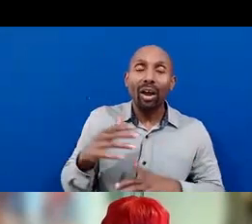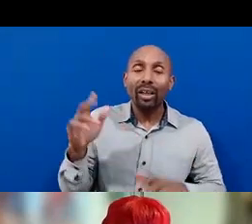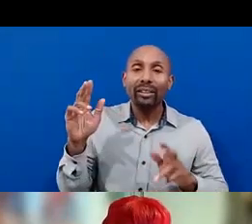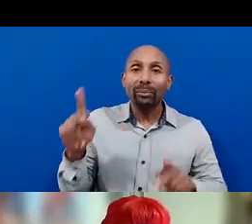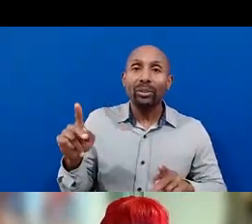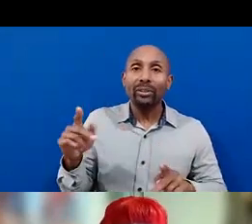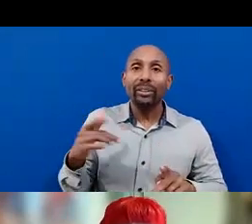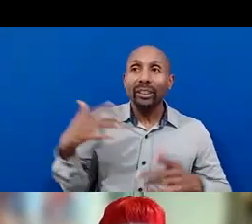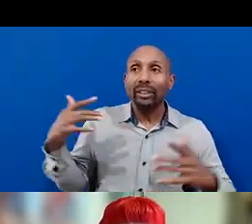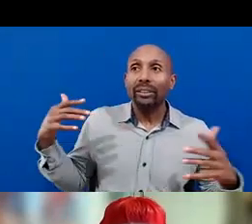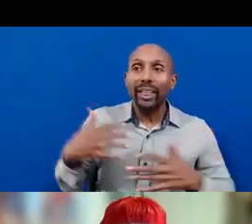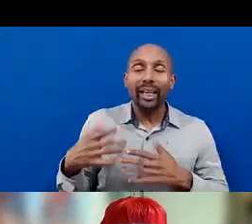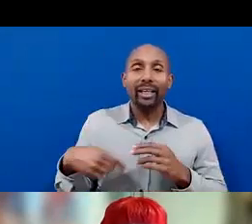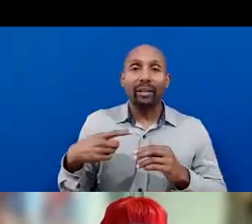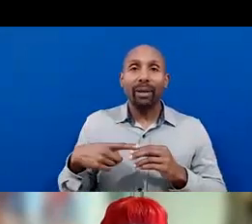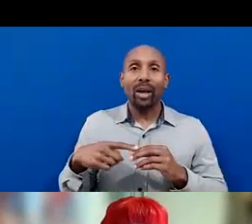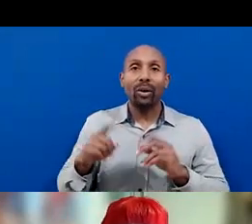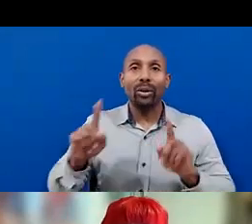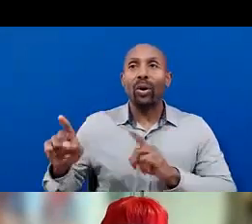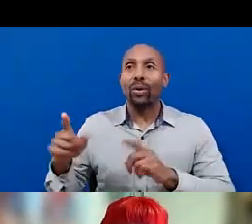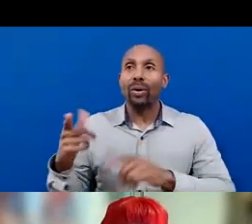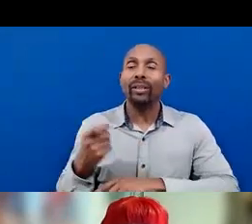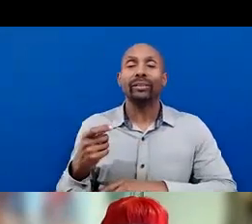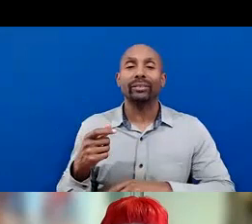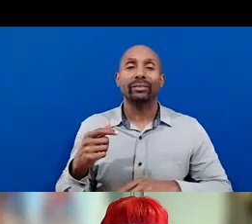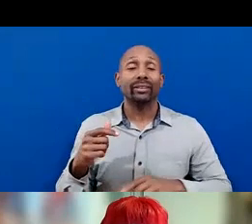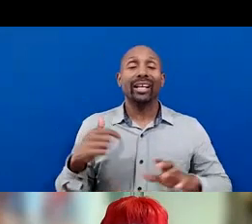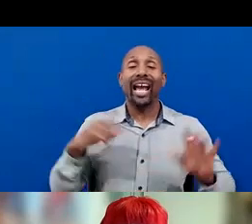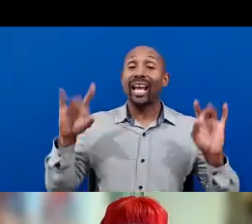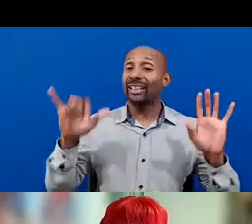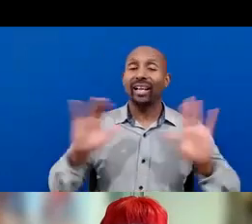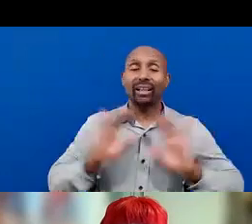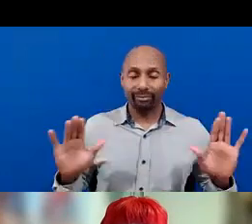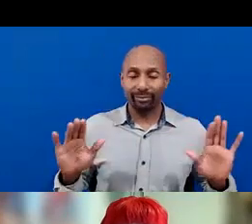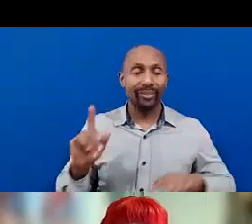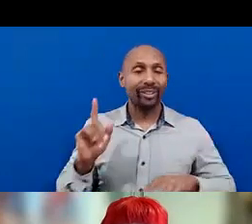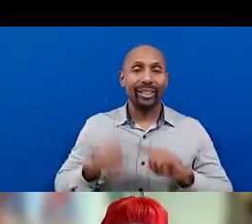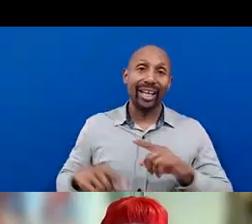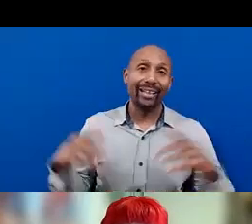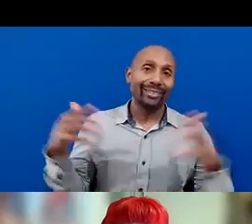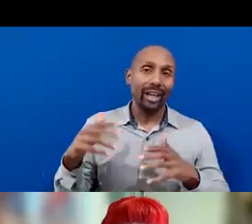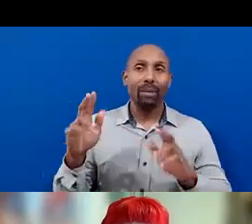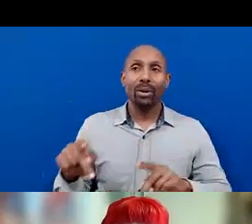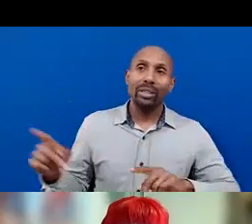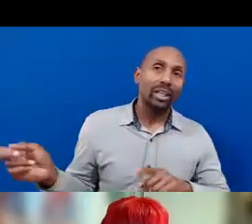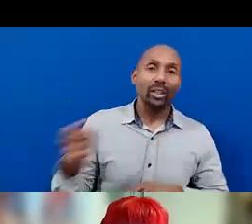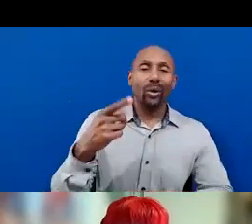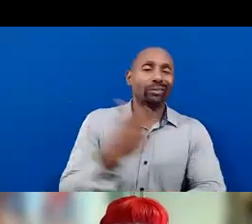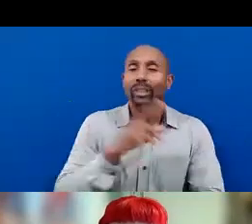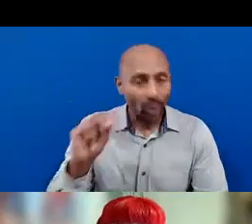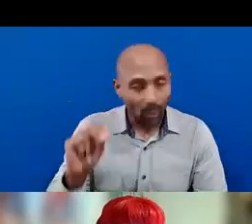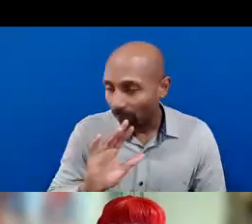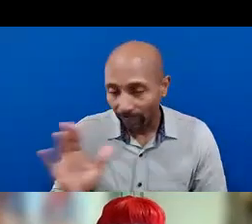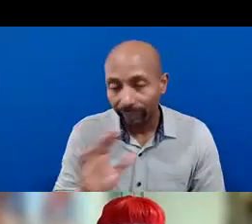go do something. This is really just to show you the difference between folks who are vaccinated